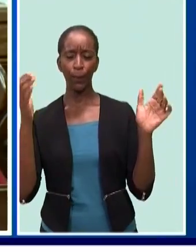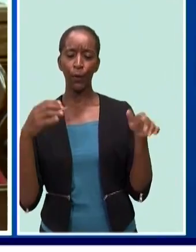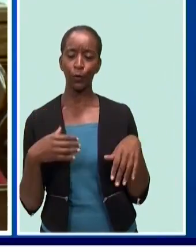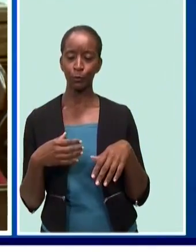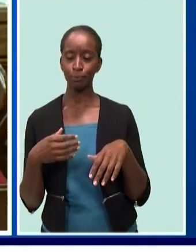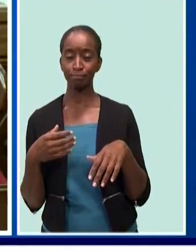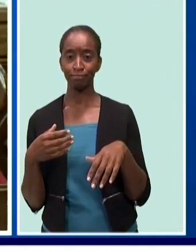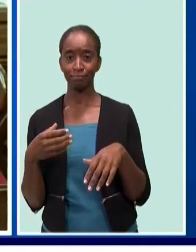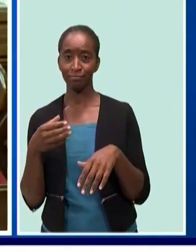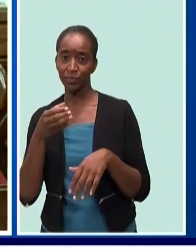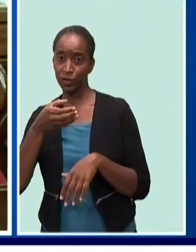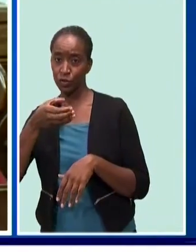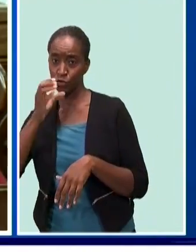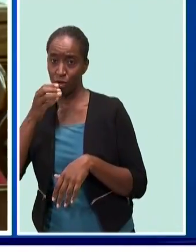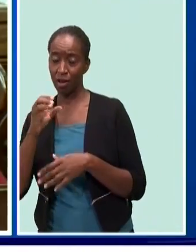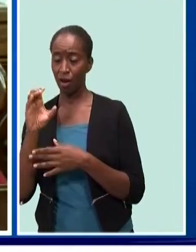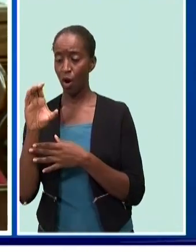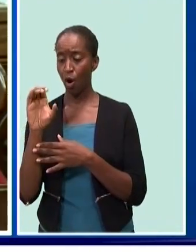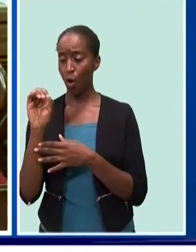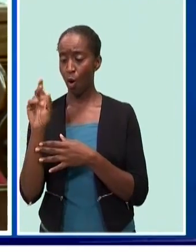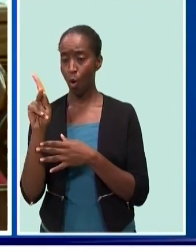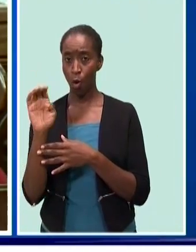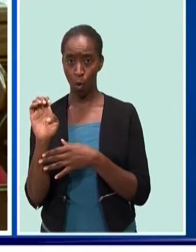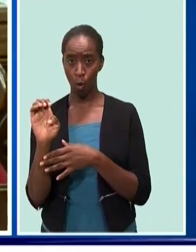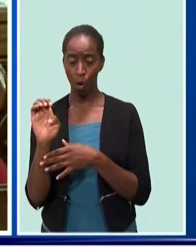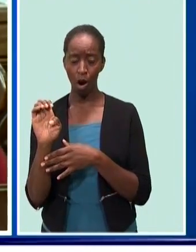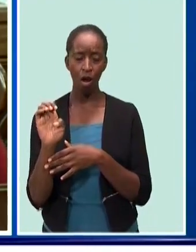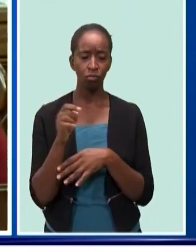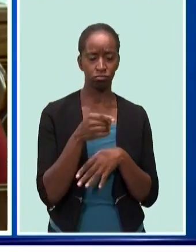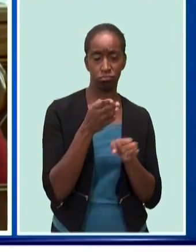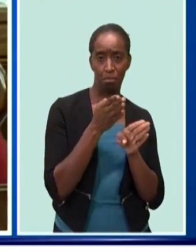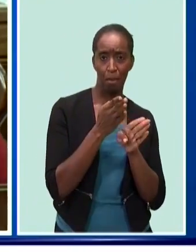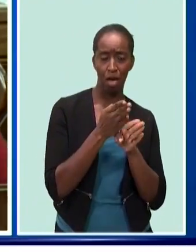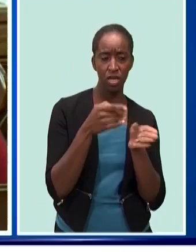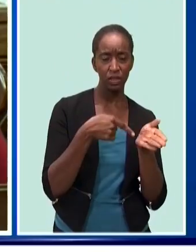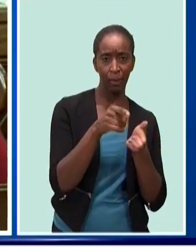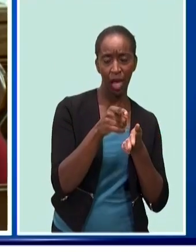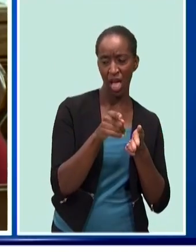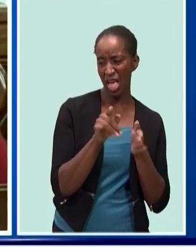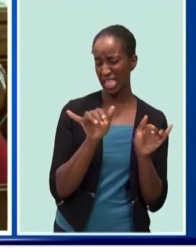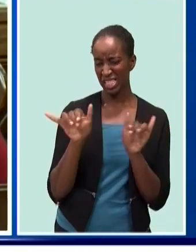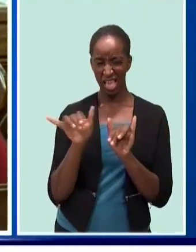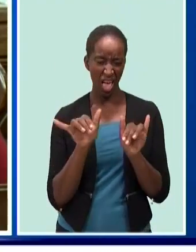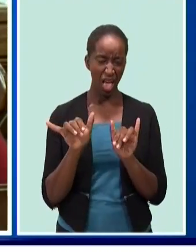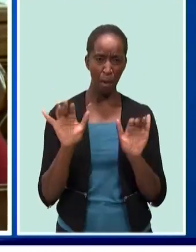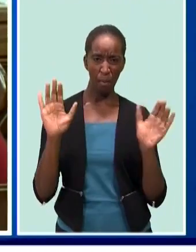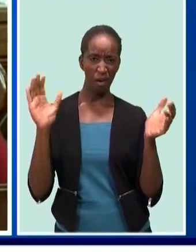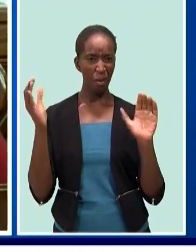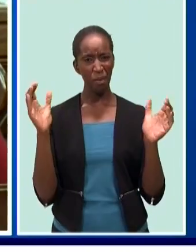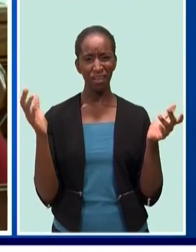the costs for public transport travel.